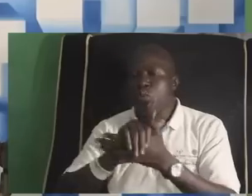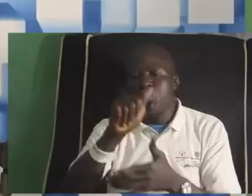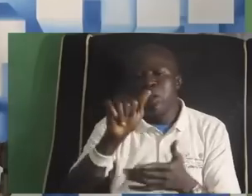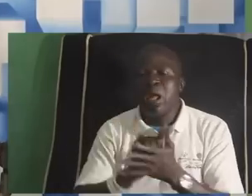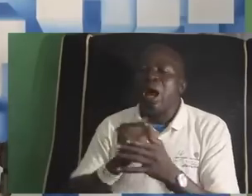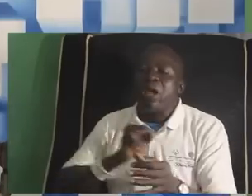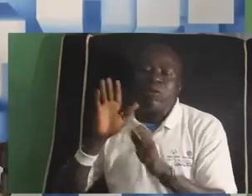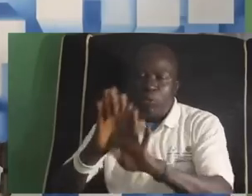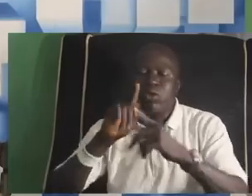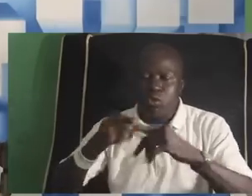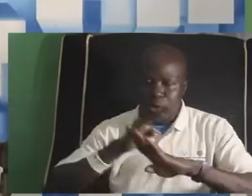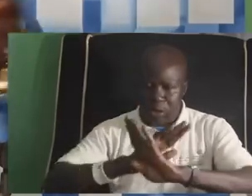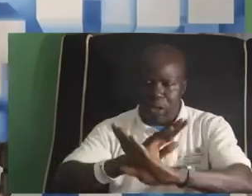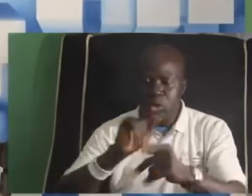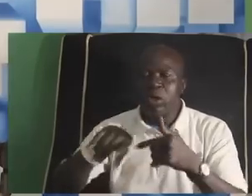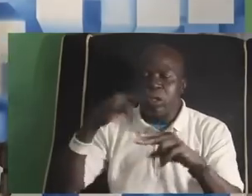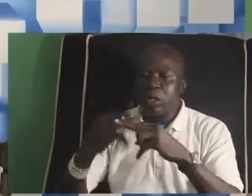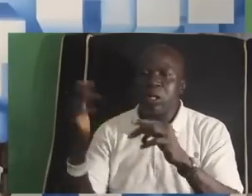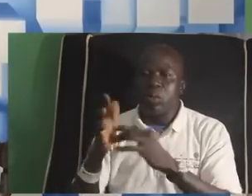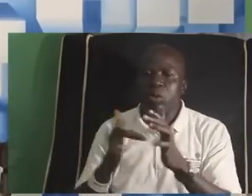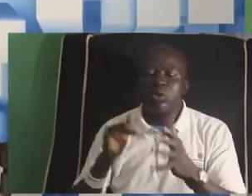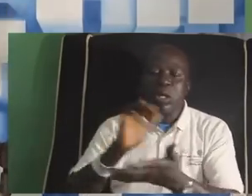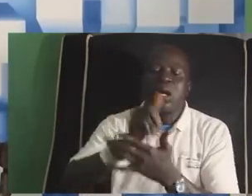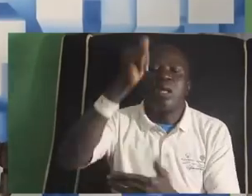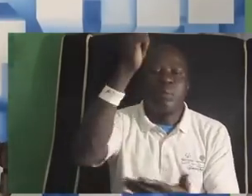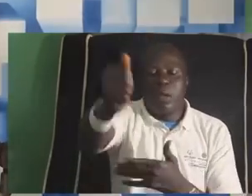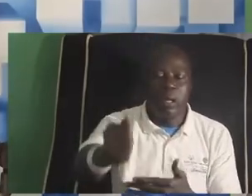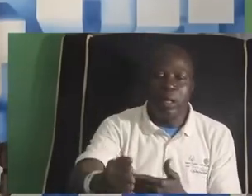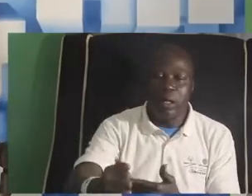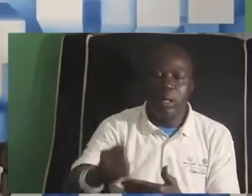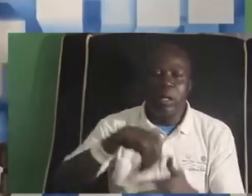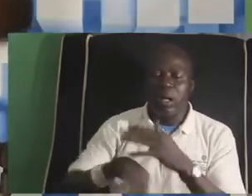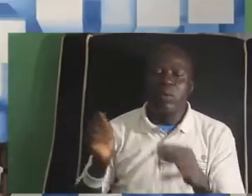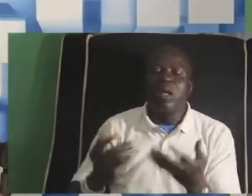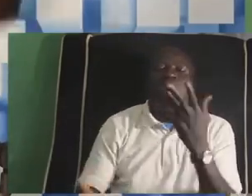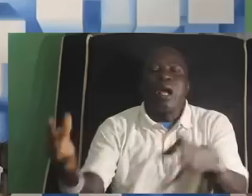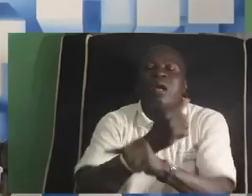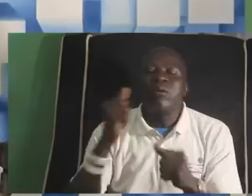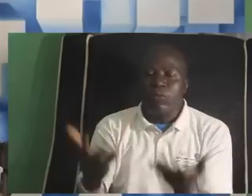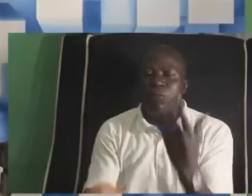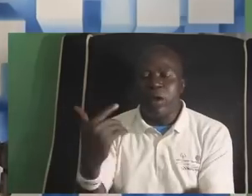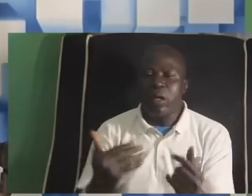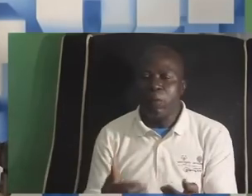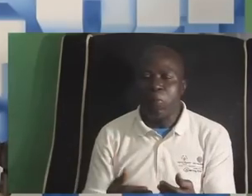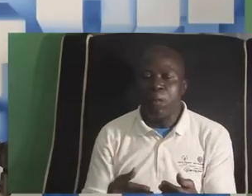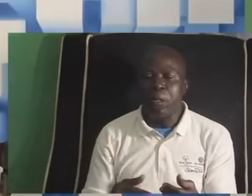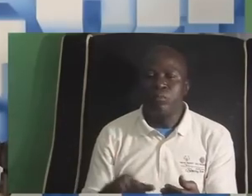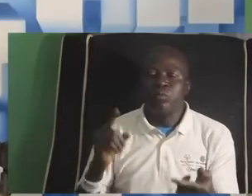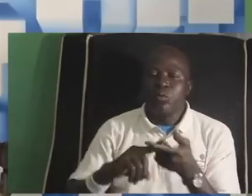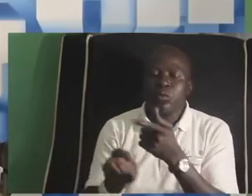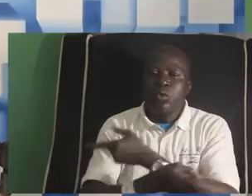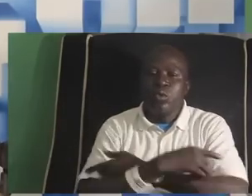da ni oruko Jesu o ya ma gbina ba o ya ma gbina ba o ni